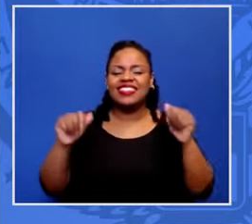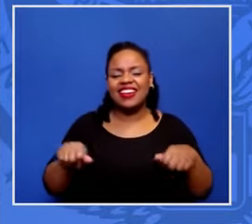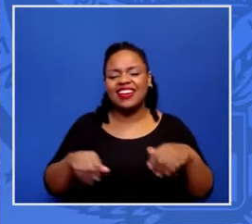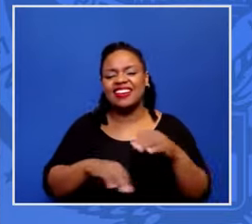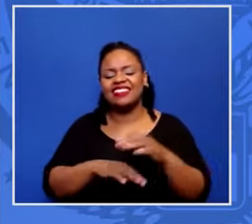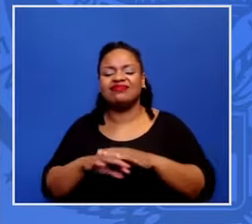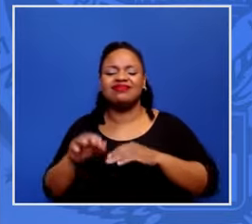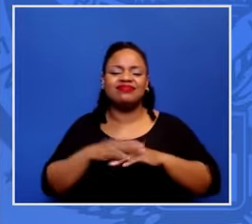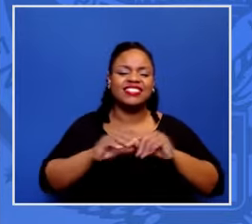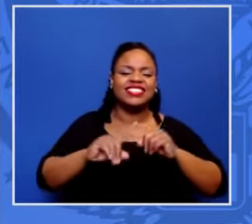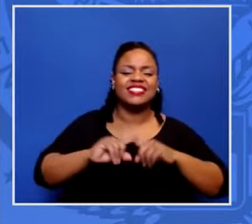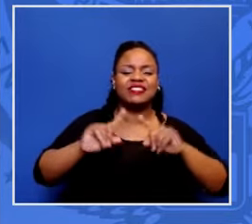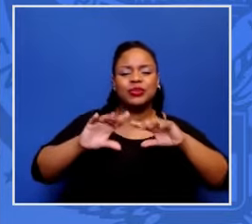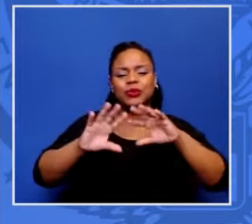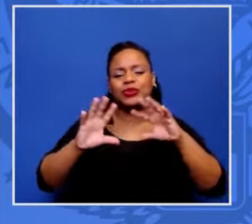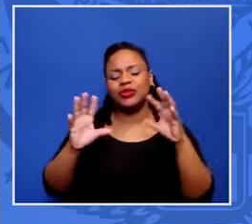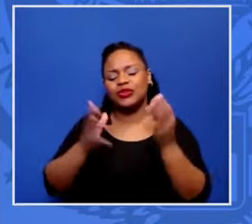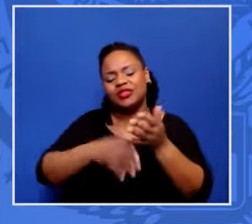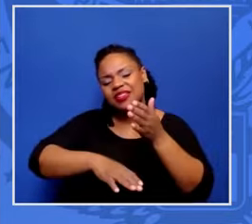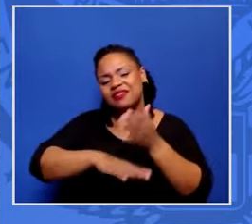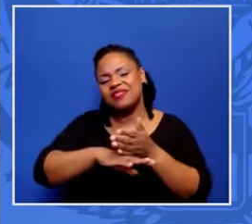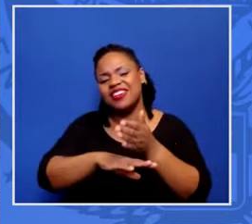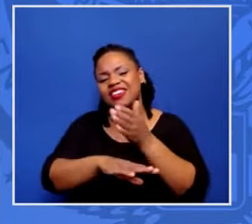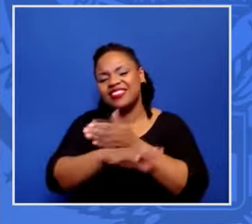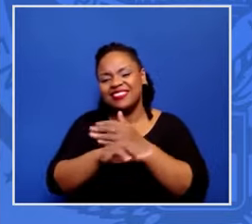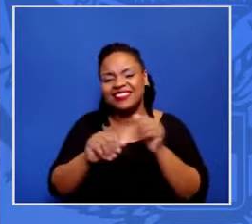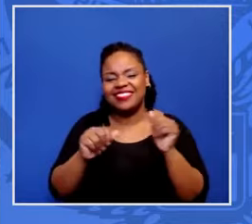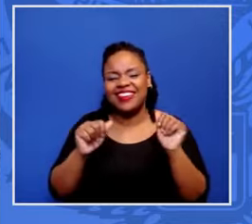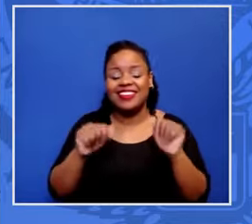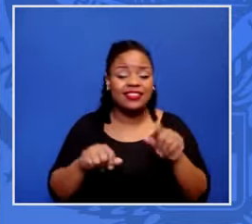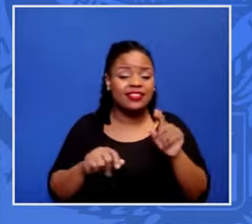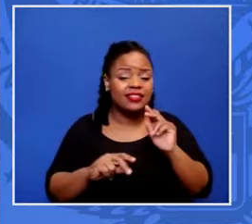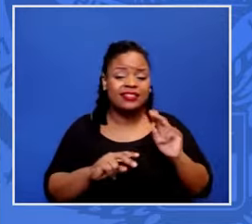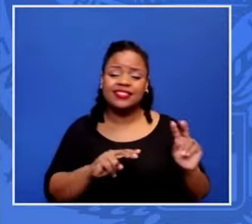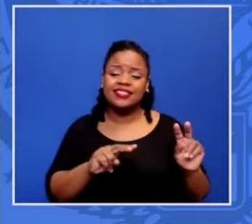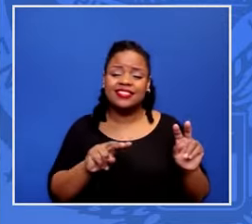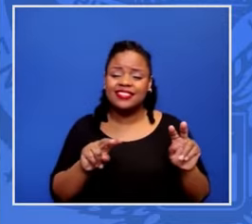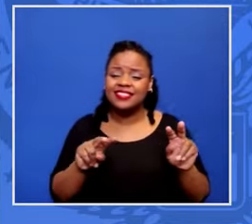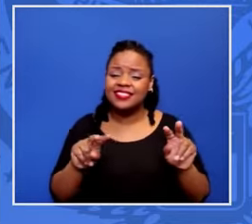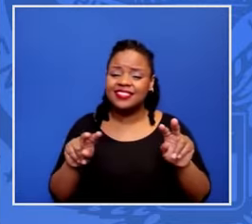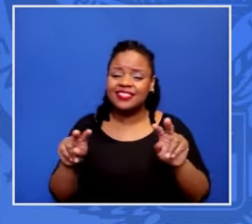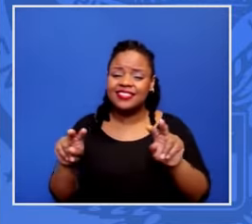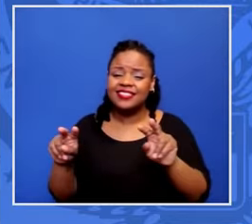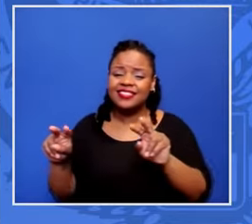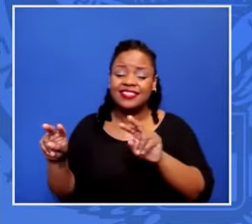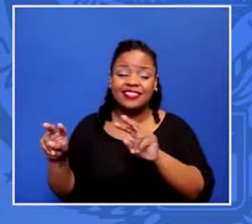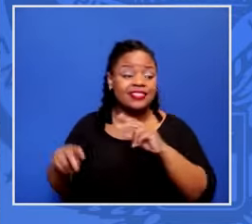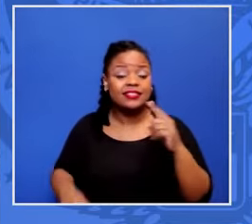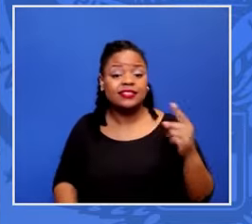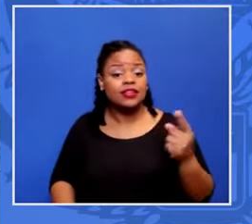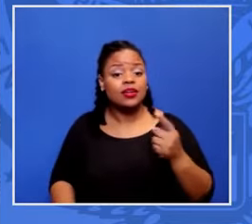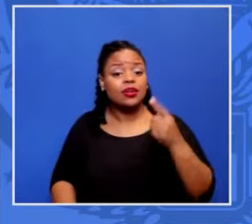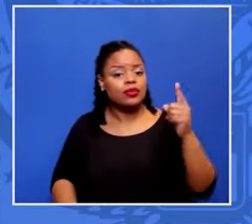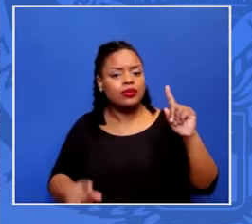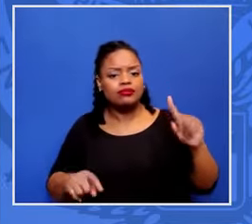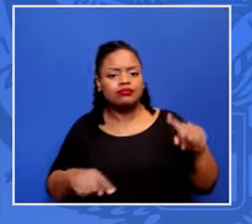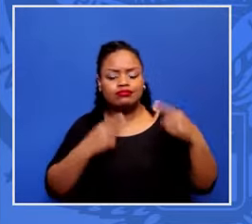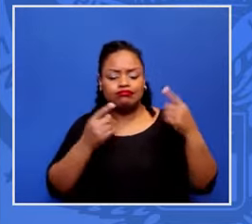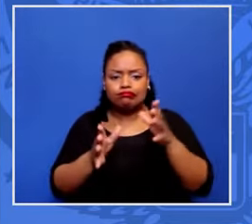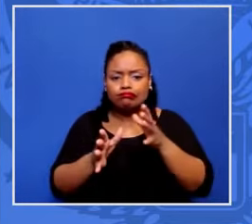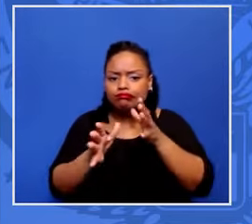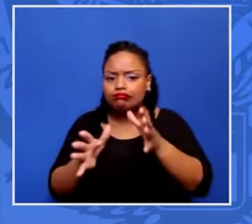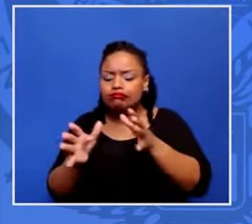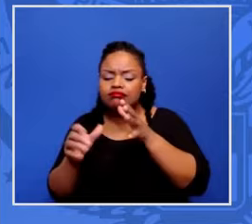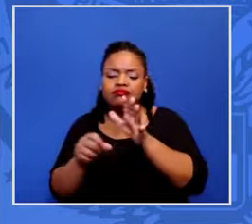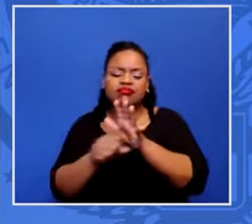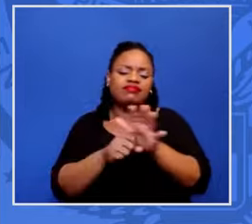place. Look around and love somebody. We've been hateful long enough. Let the good Lord